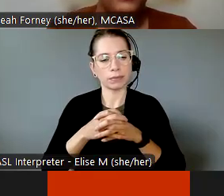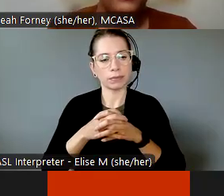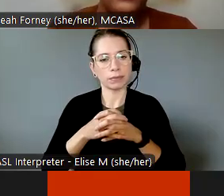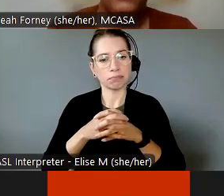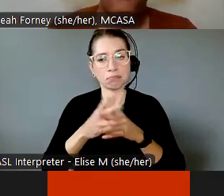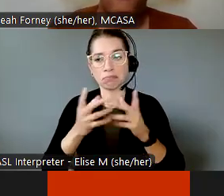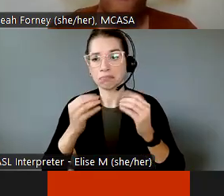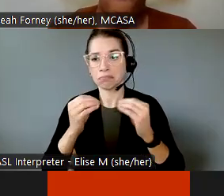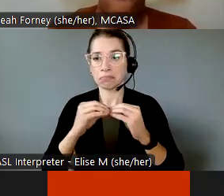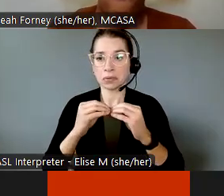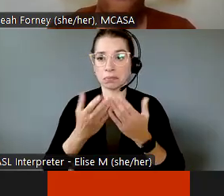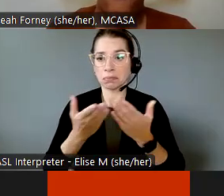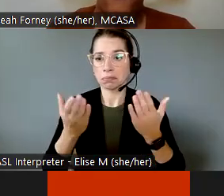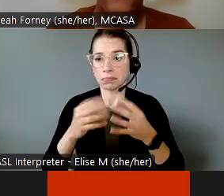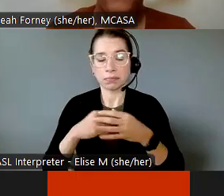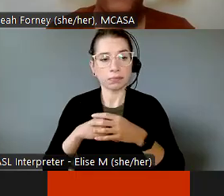Any others?